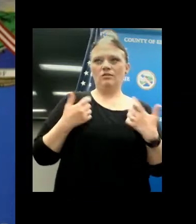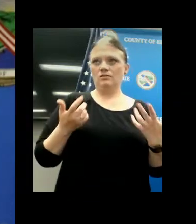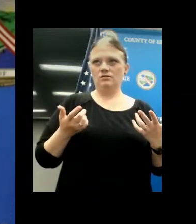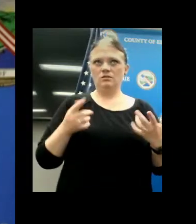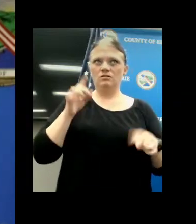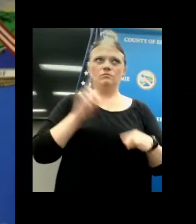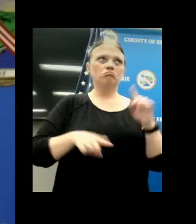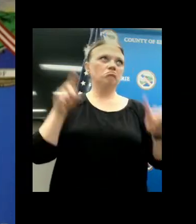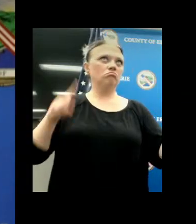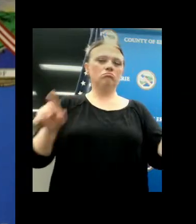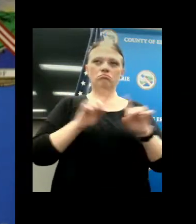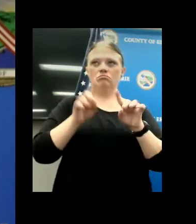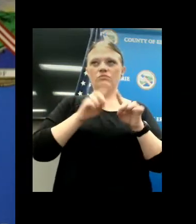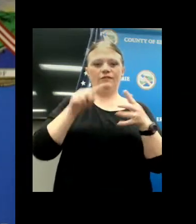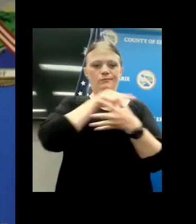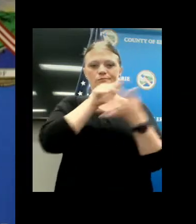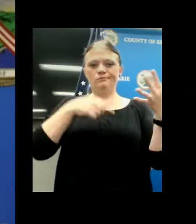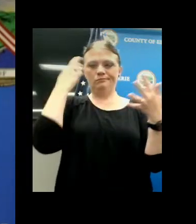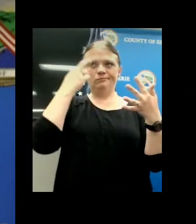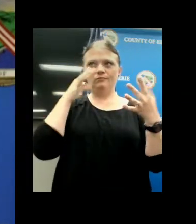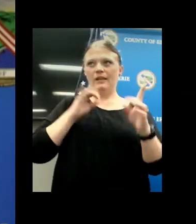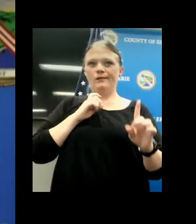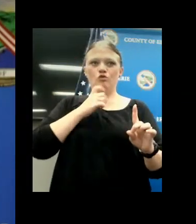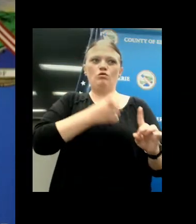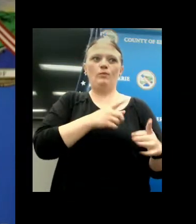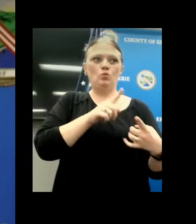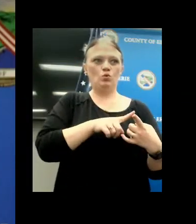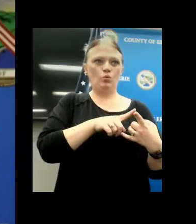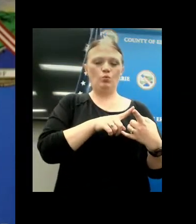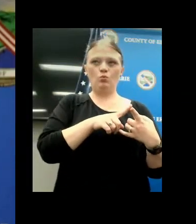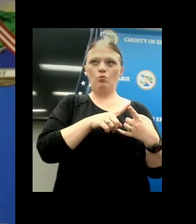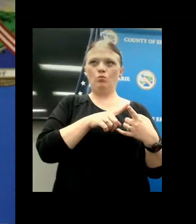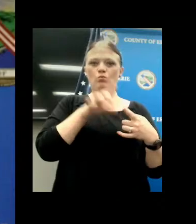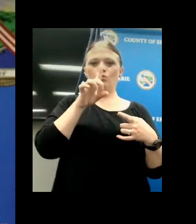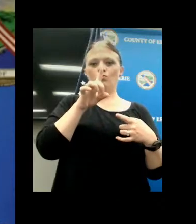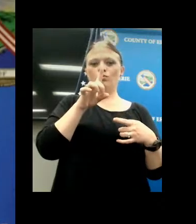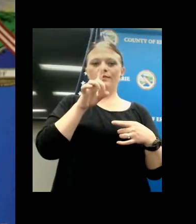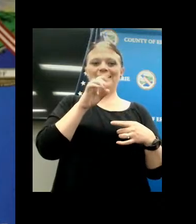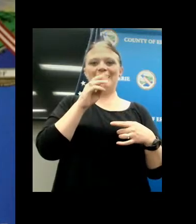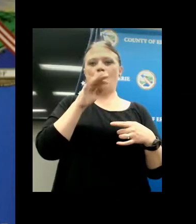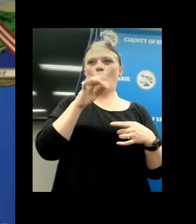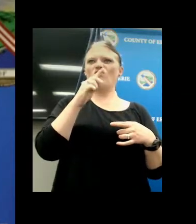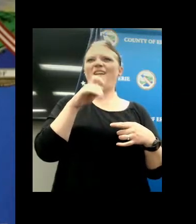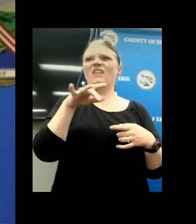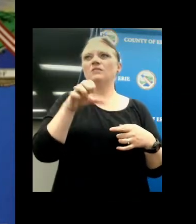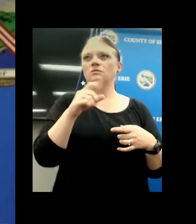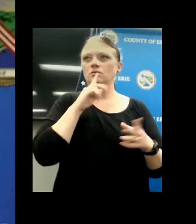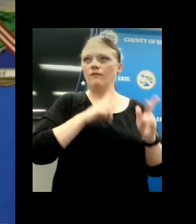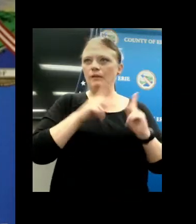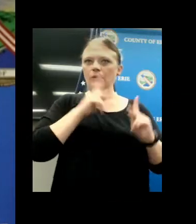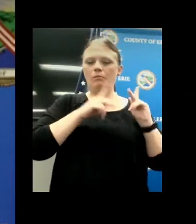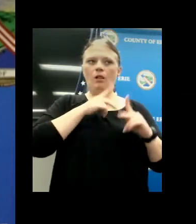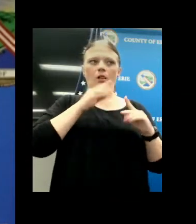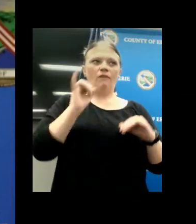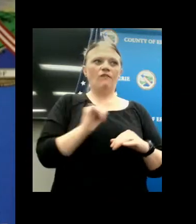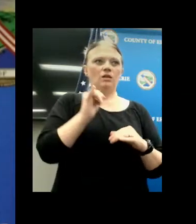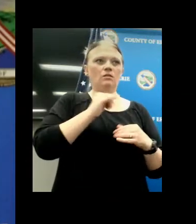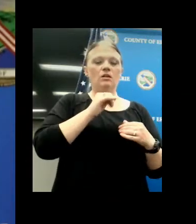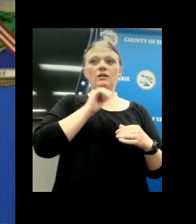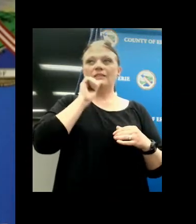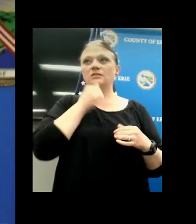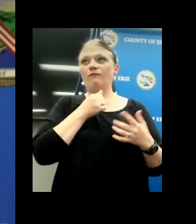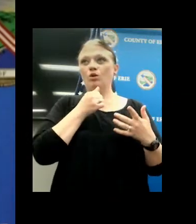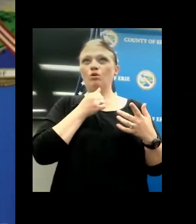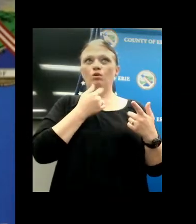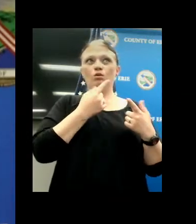there are a variety of factors that contribute to the demographics of the people who are infected and the people that